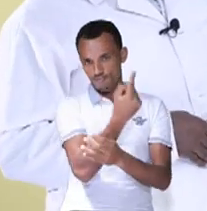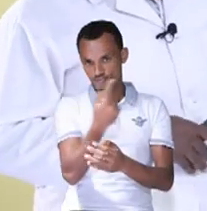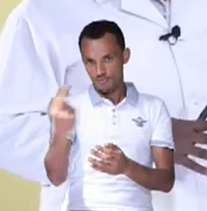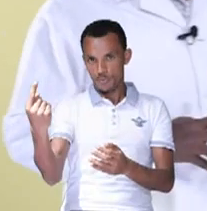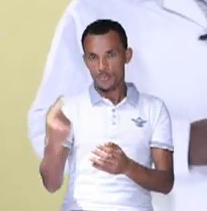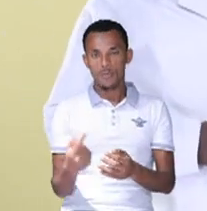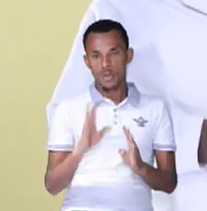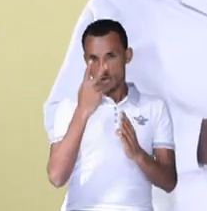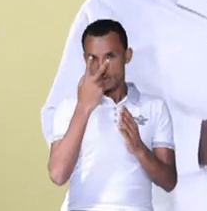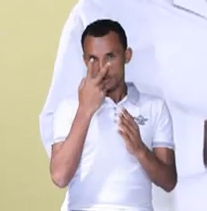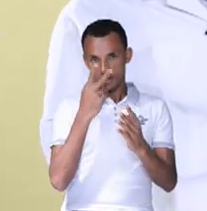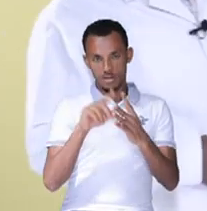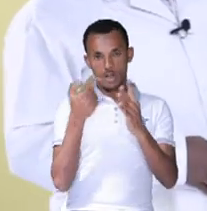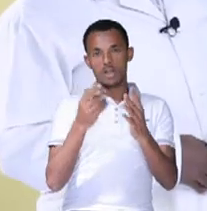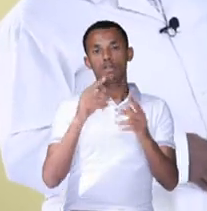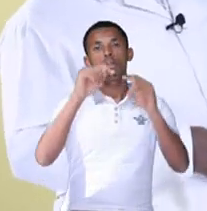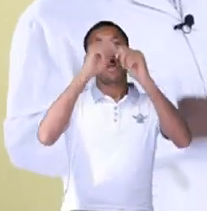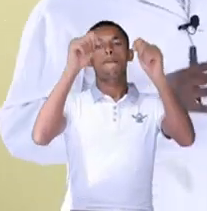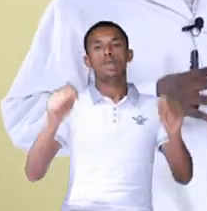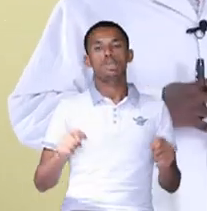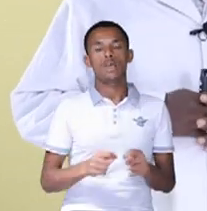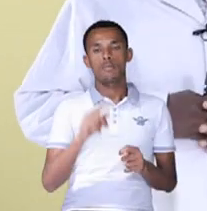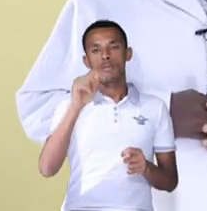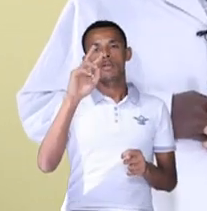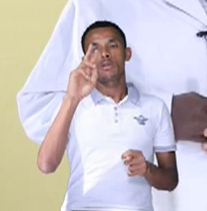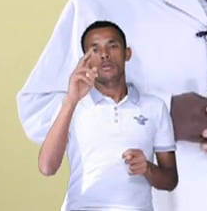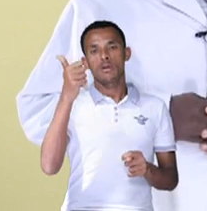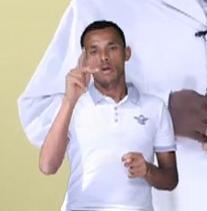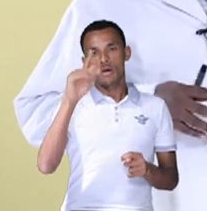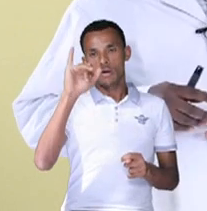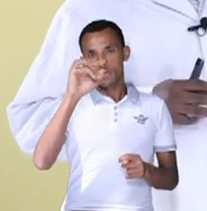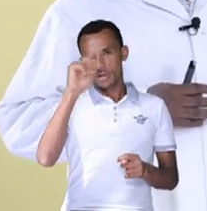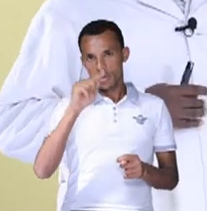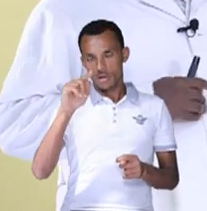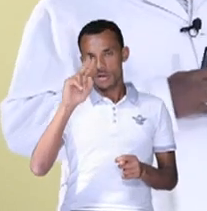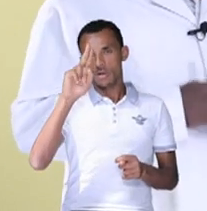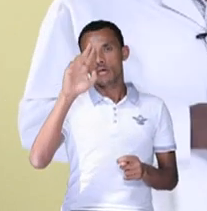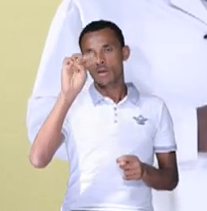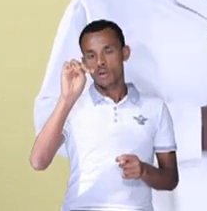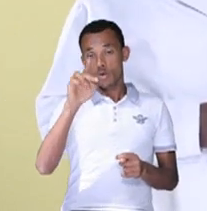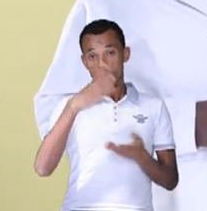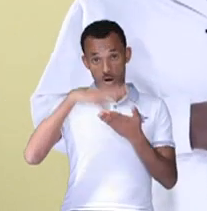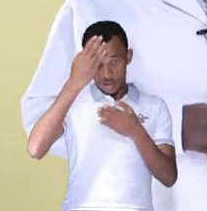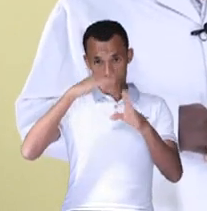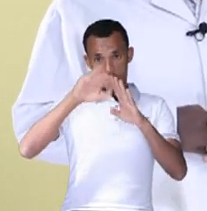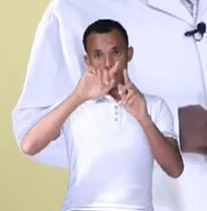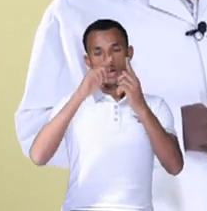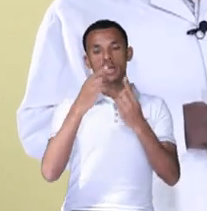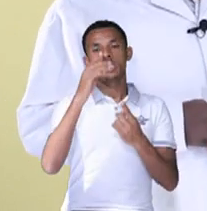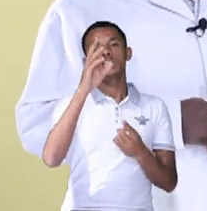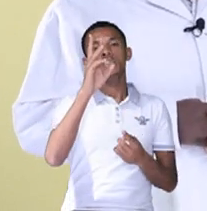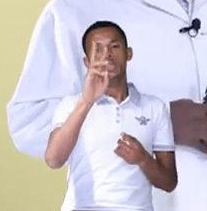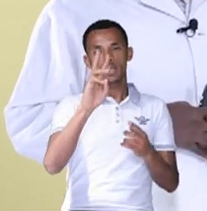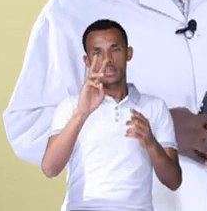start from the trapezium. What does it mean, trapezium? You have learned it in grade 6 mathematics lesson,